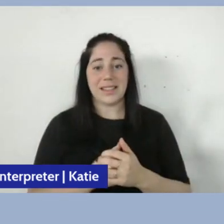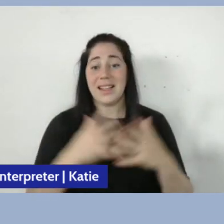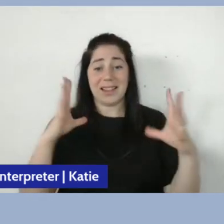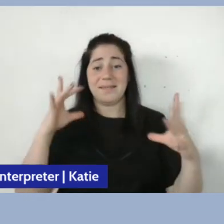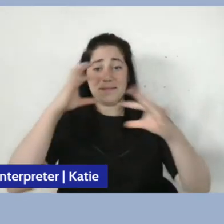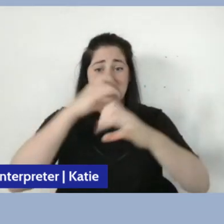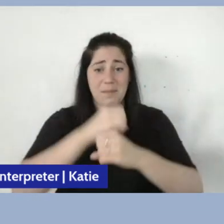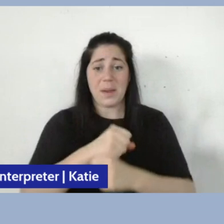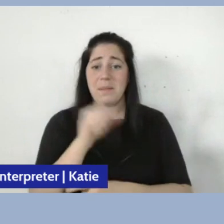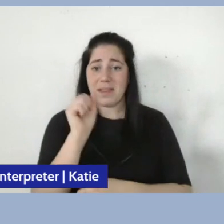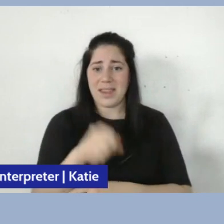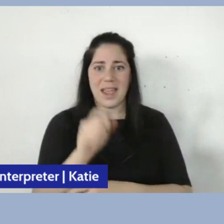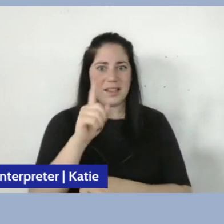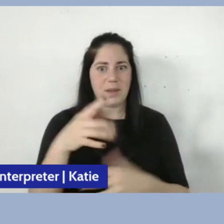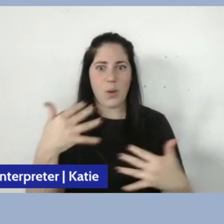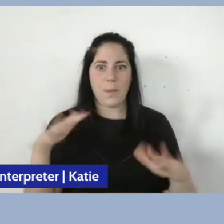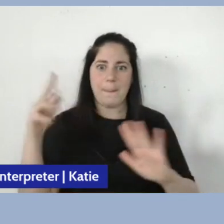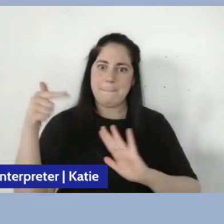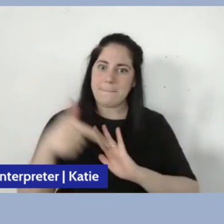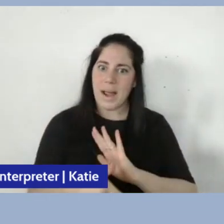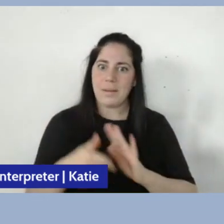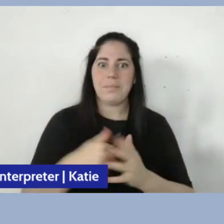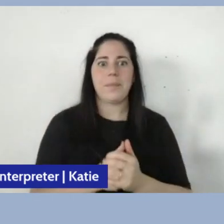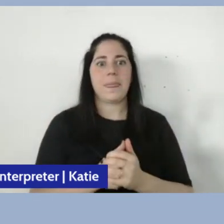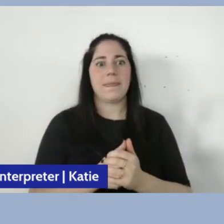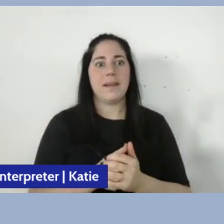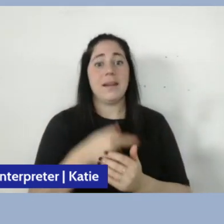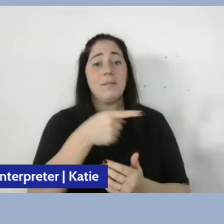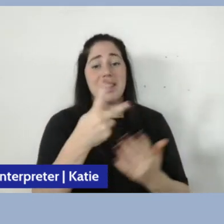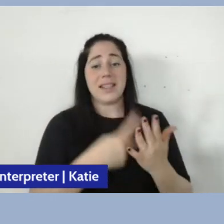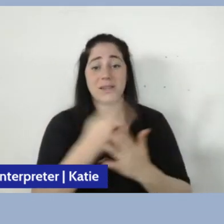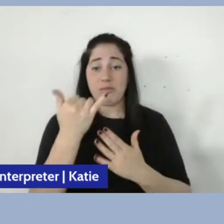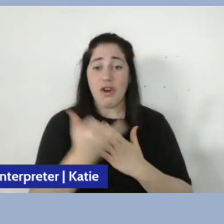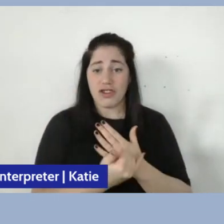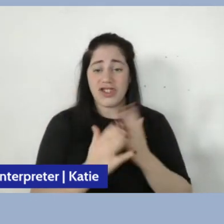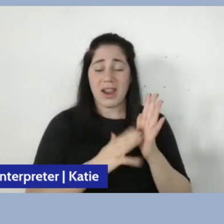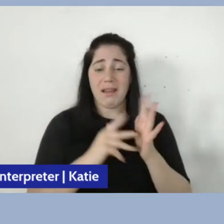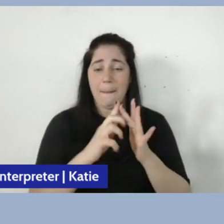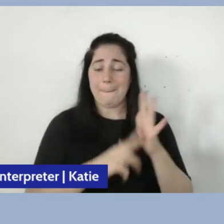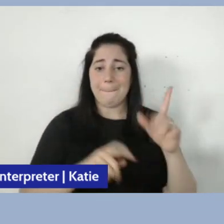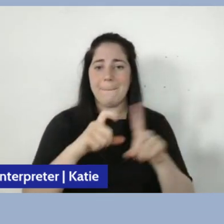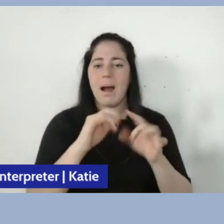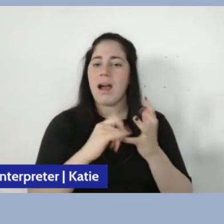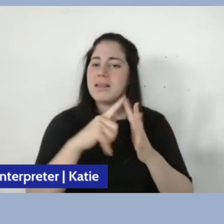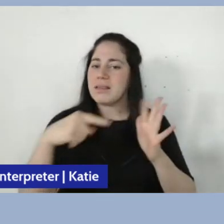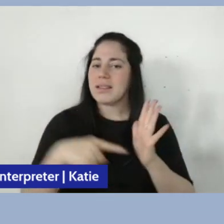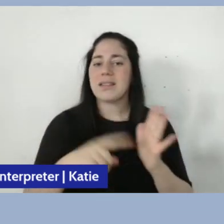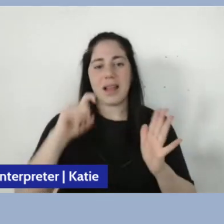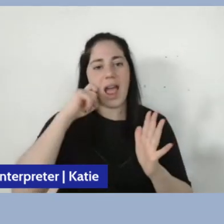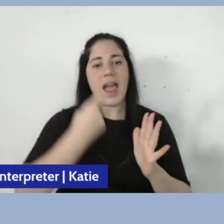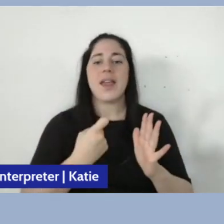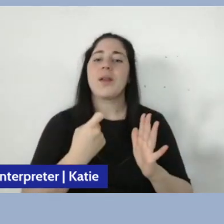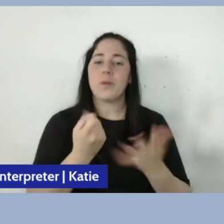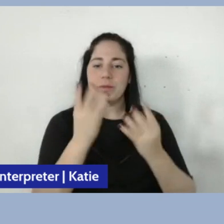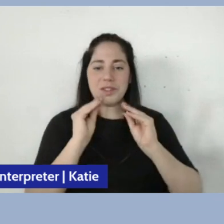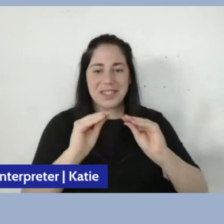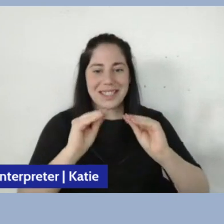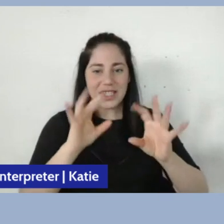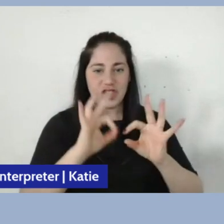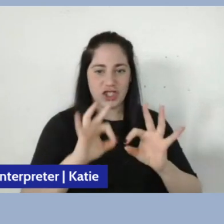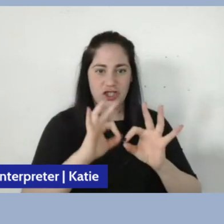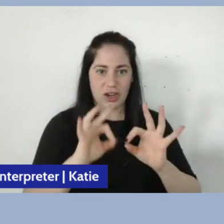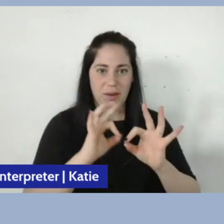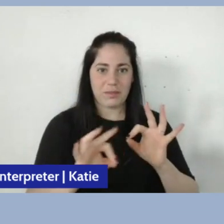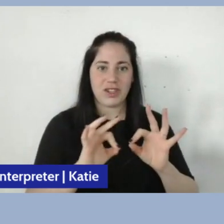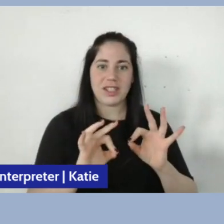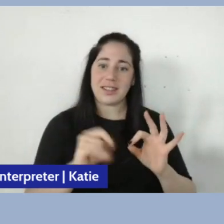but projects like Mindset are going to enable and equip interpreters with the necessary skills and knowledge to be able to